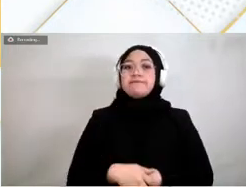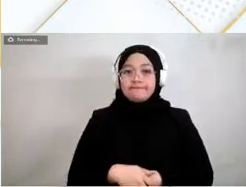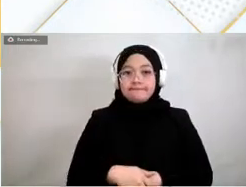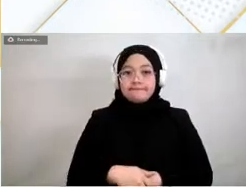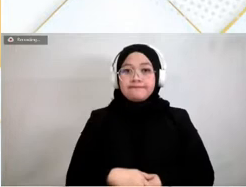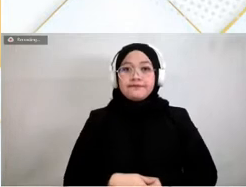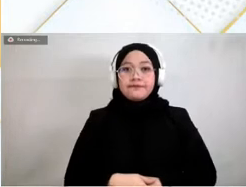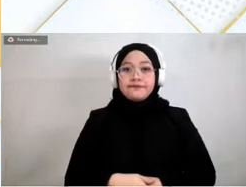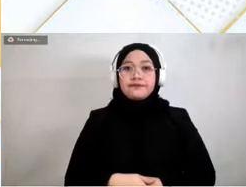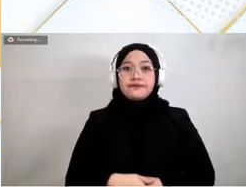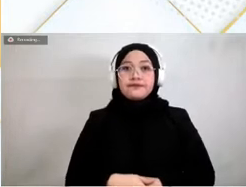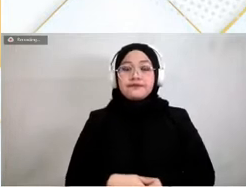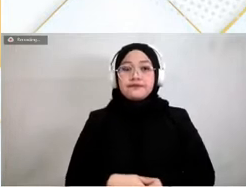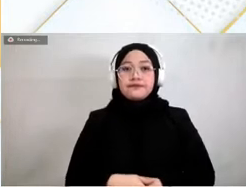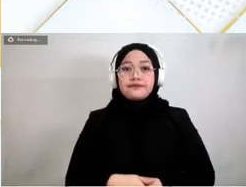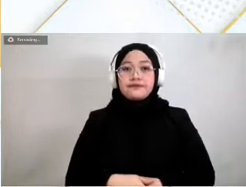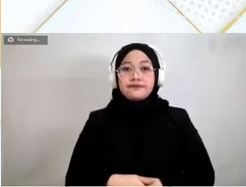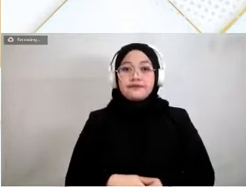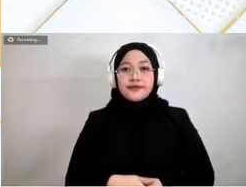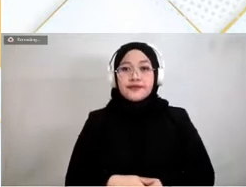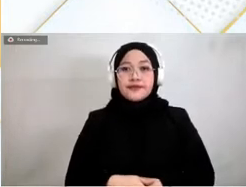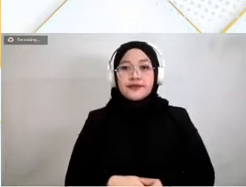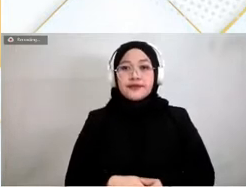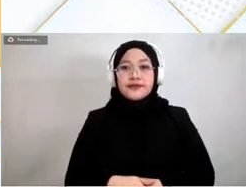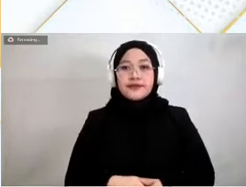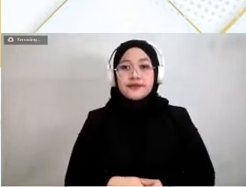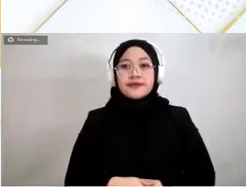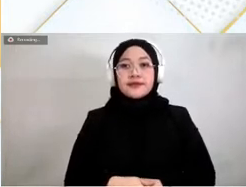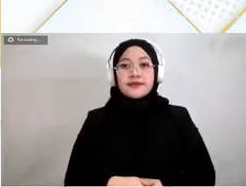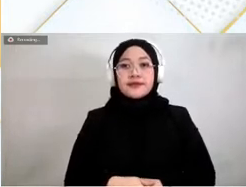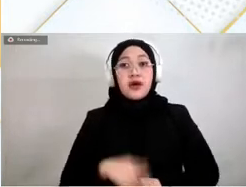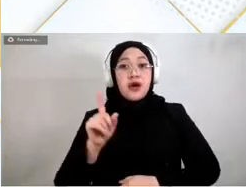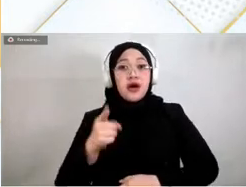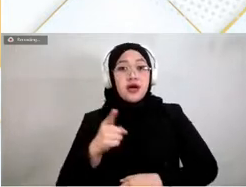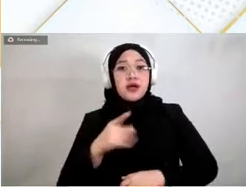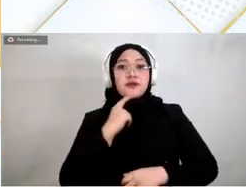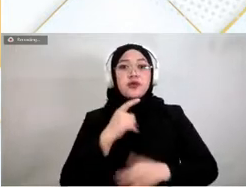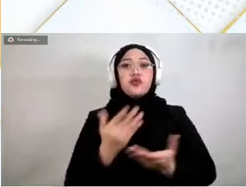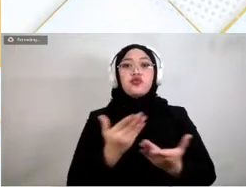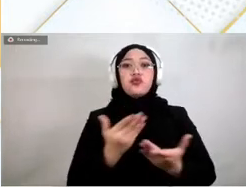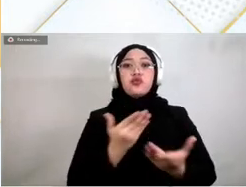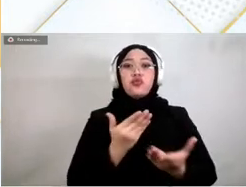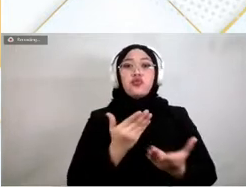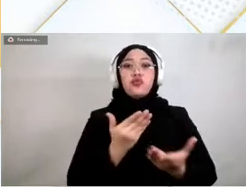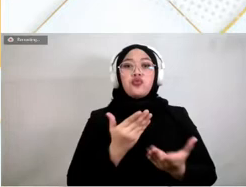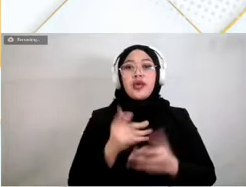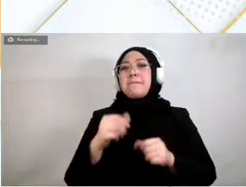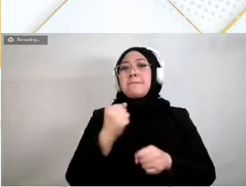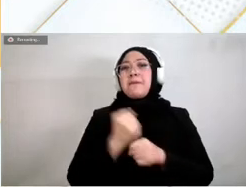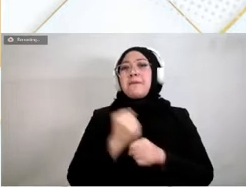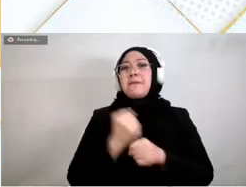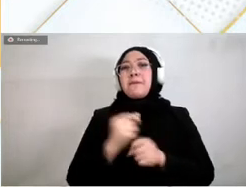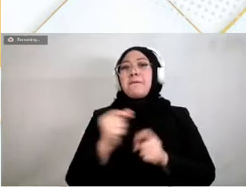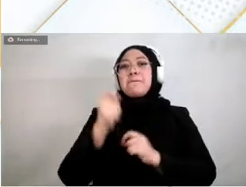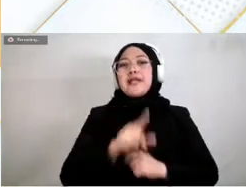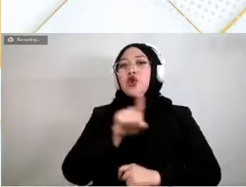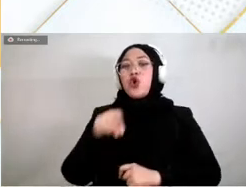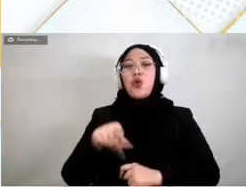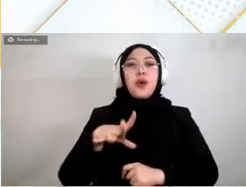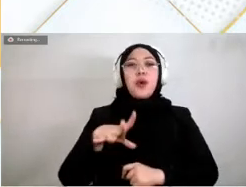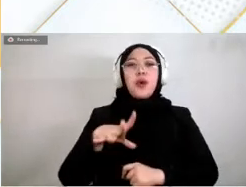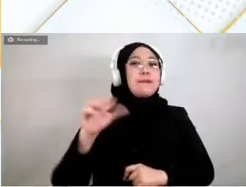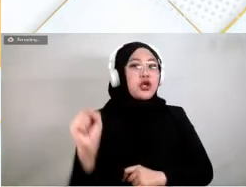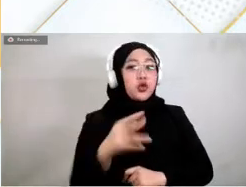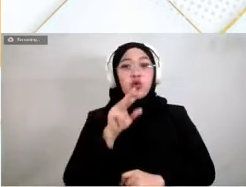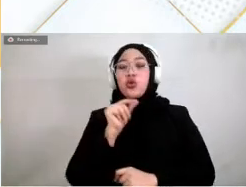discussion later on. And there will be a GoPay balance valued a total of 1.5 million rupiah for